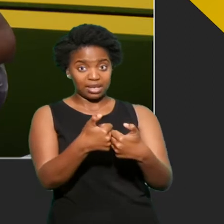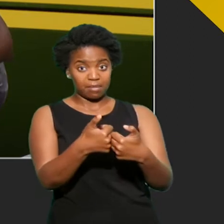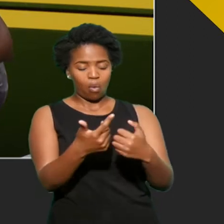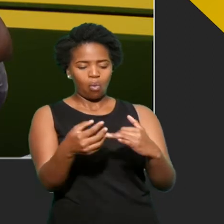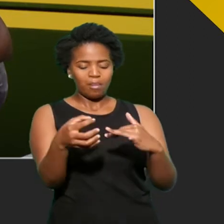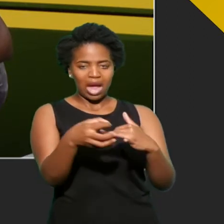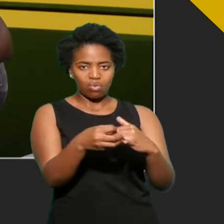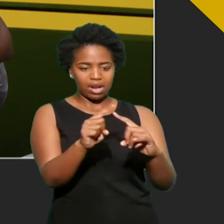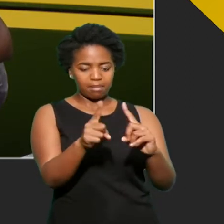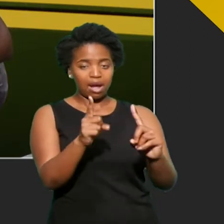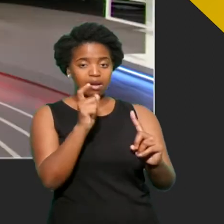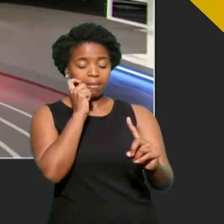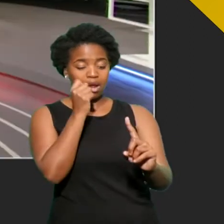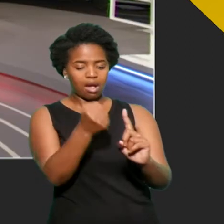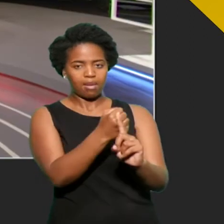to gender-based violence.